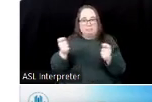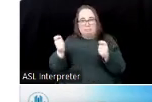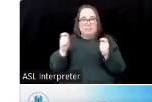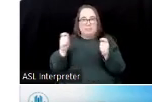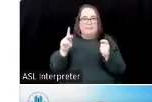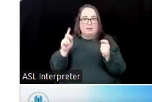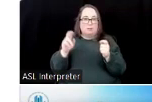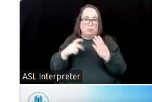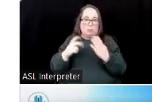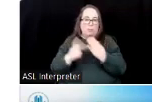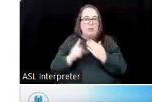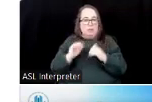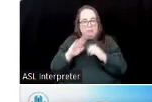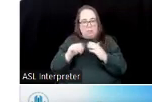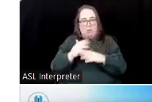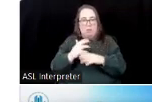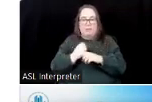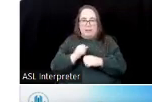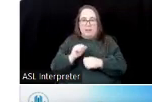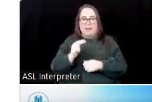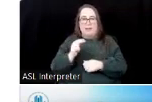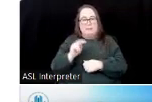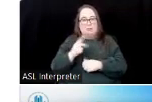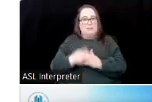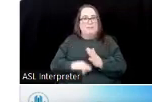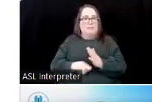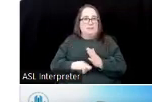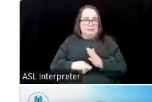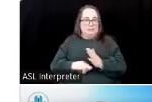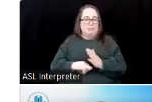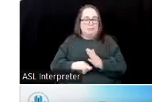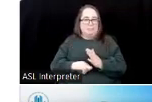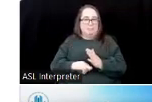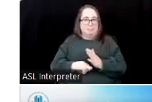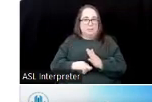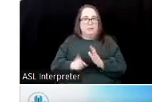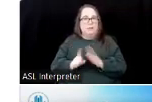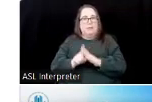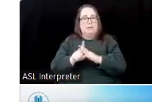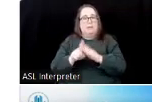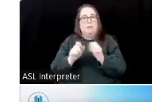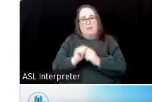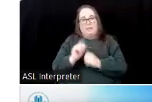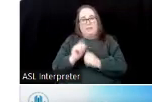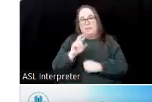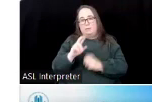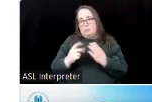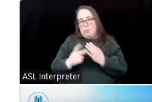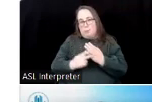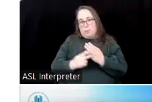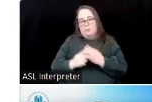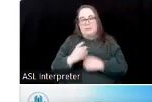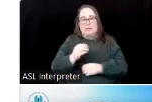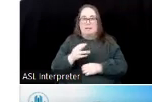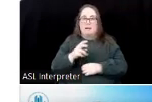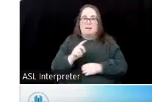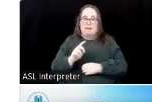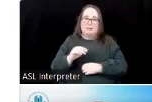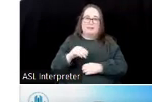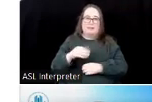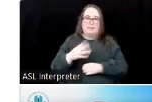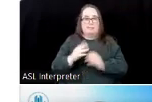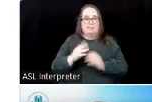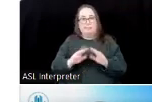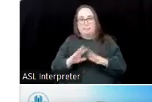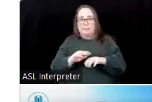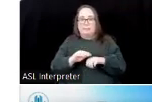programs. They all receive administrative fees that kind of come along with those voucher programs. And HUD has issued guidance on